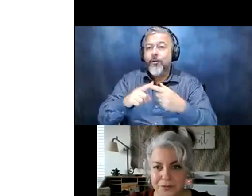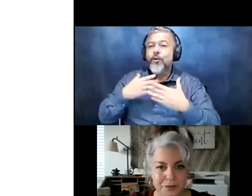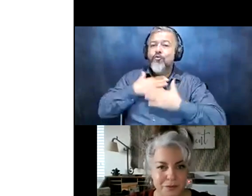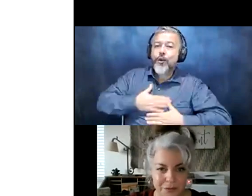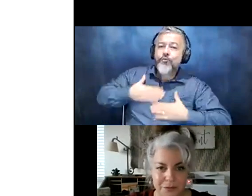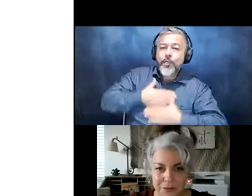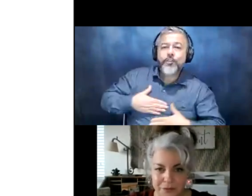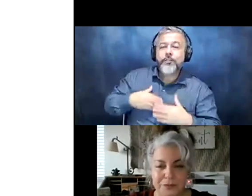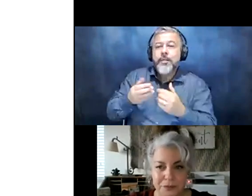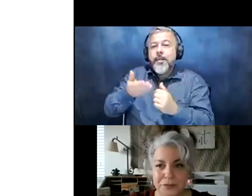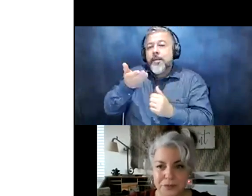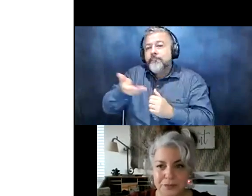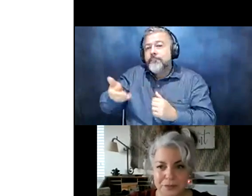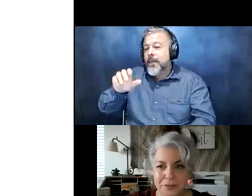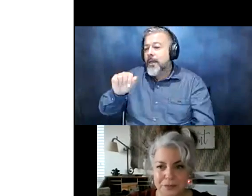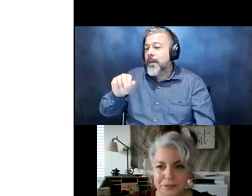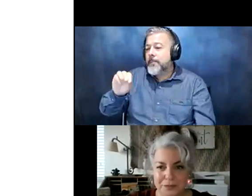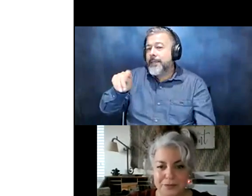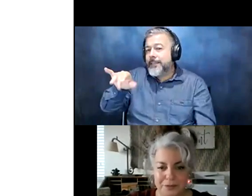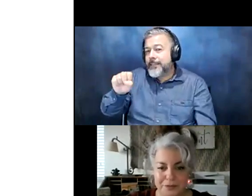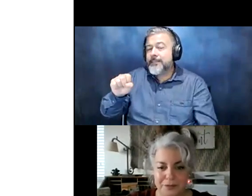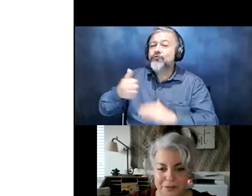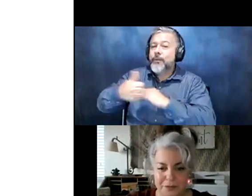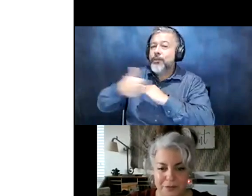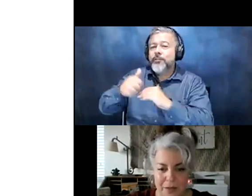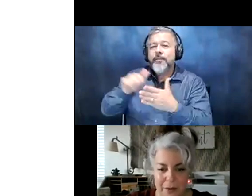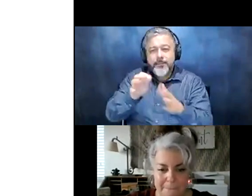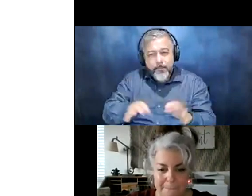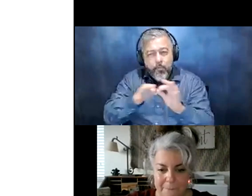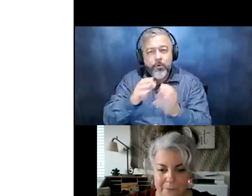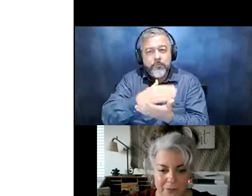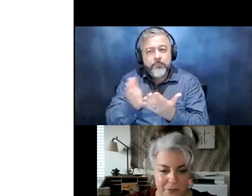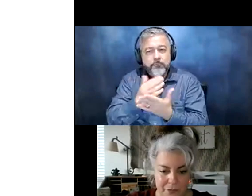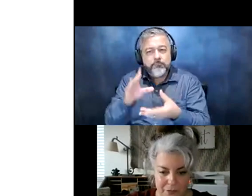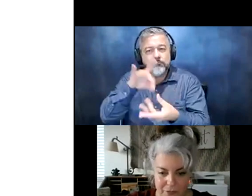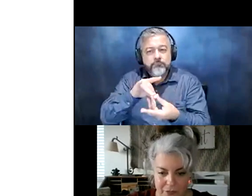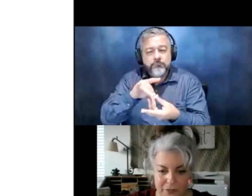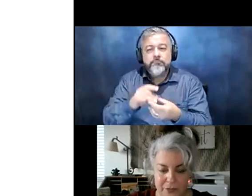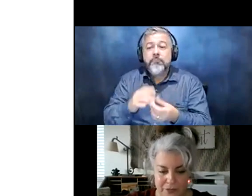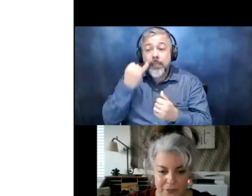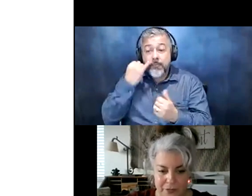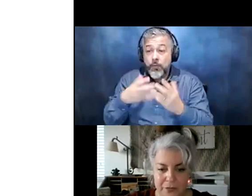amenities is so important. So do people, if anybody wants to put their name in the chat